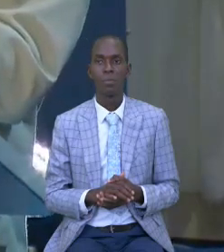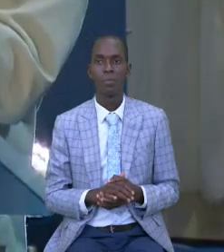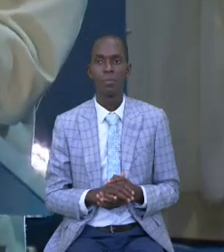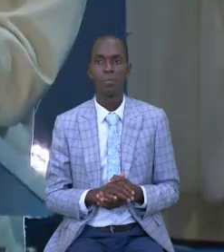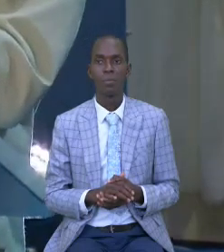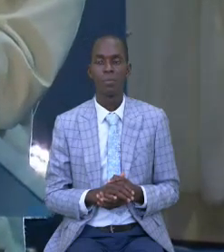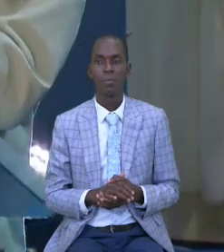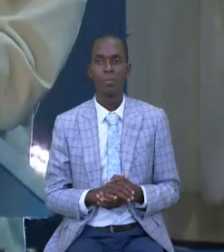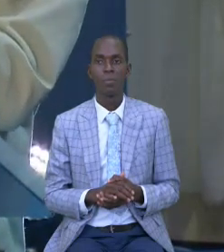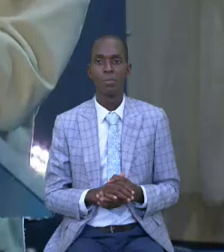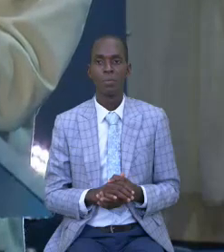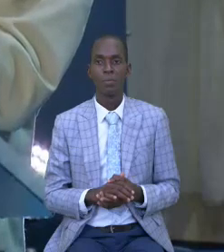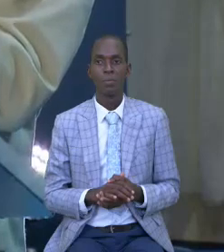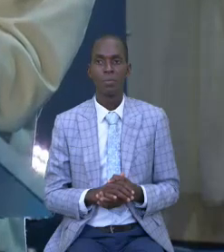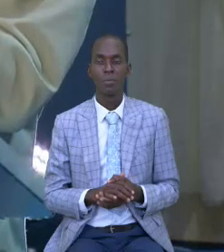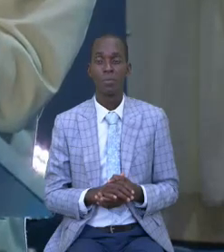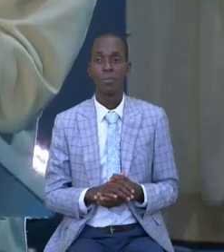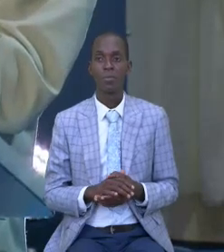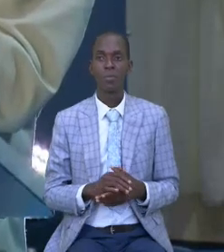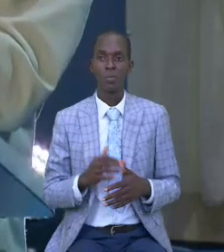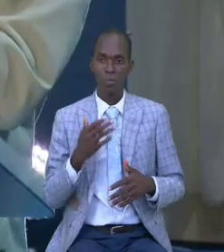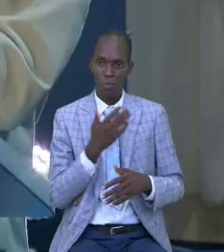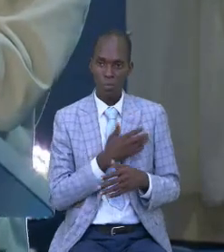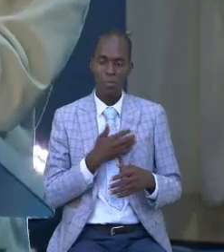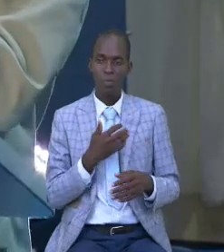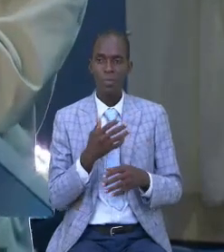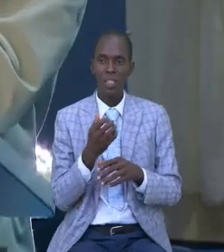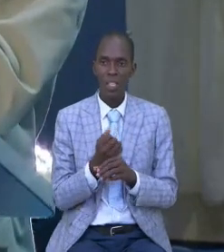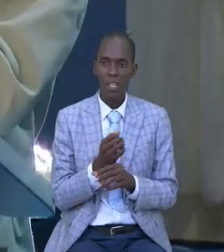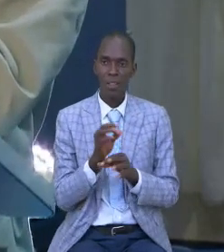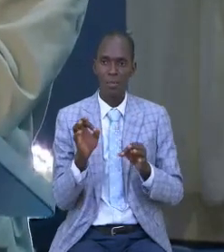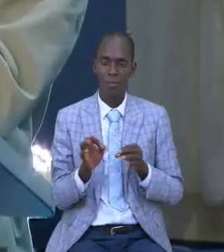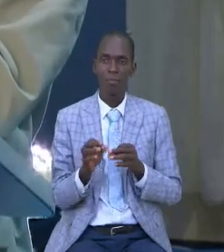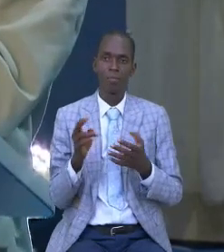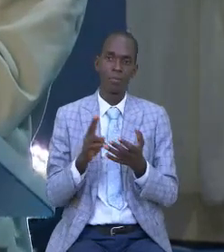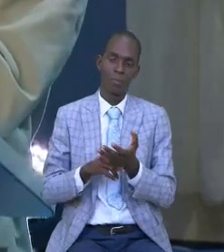The counselors, if you have completed